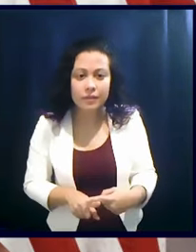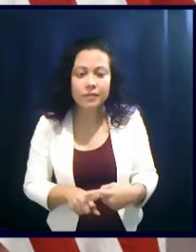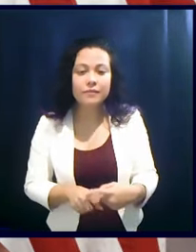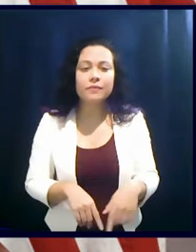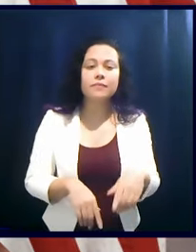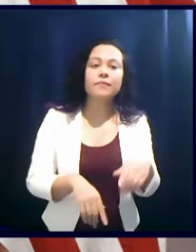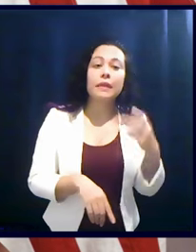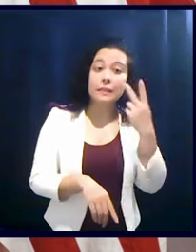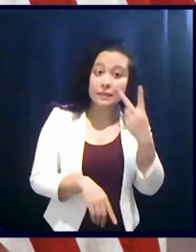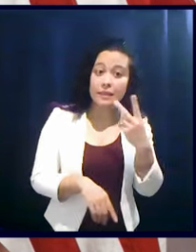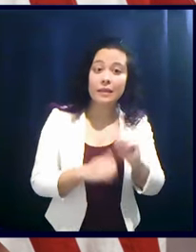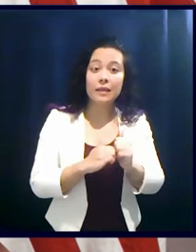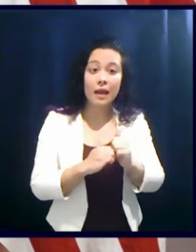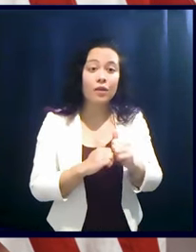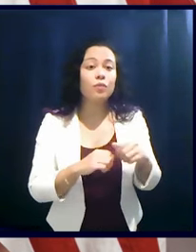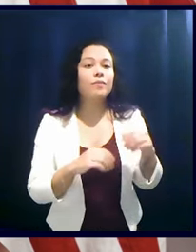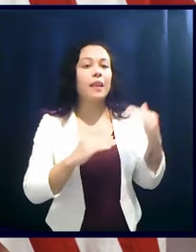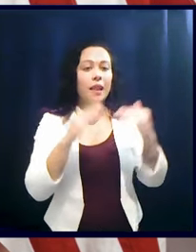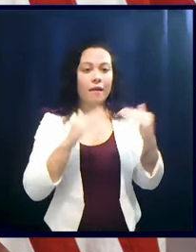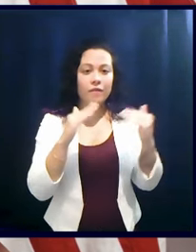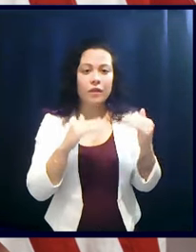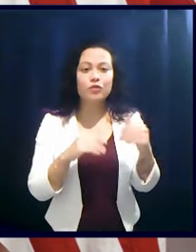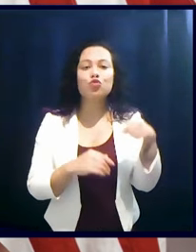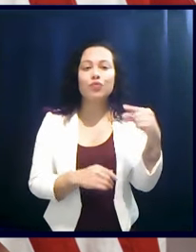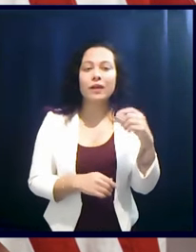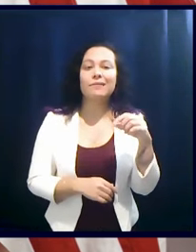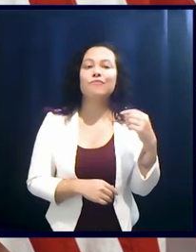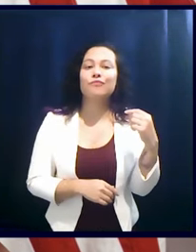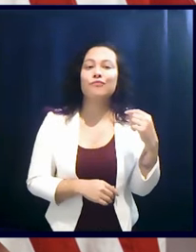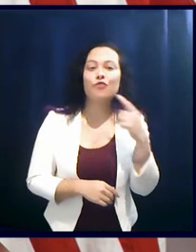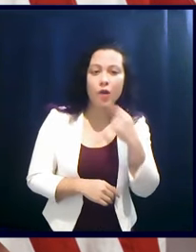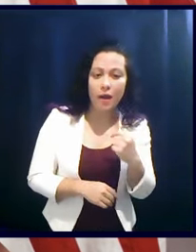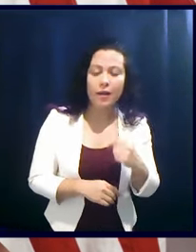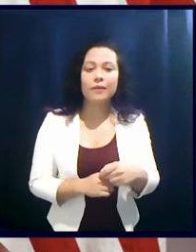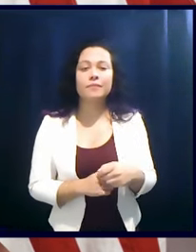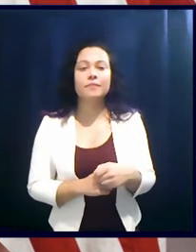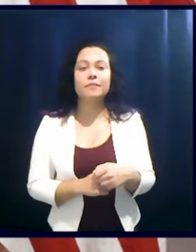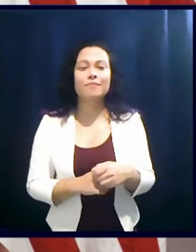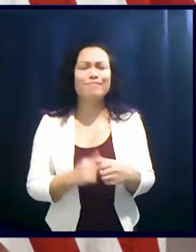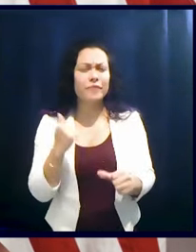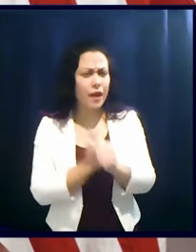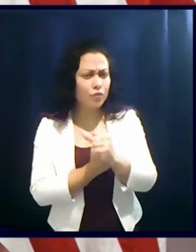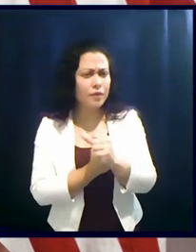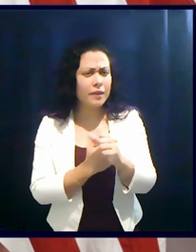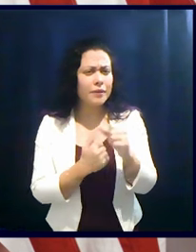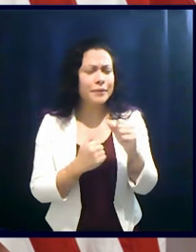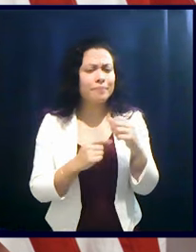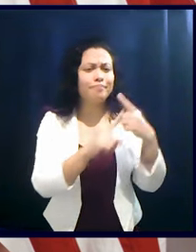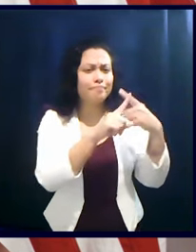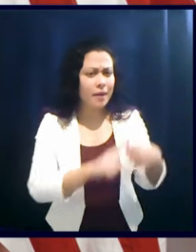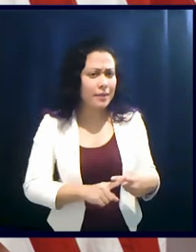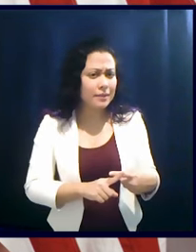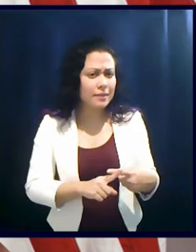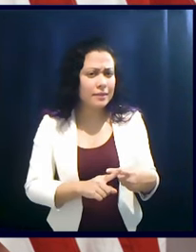As you can see, our current infection level is greeno-red, a dangerously promising level of